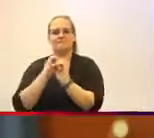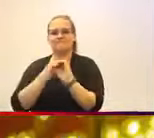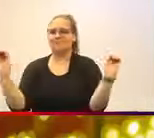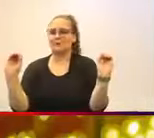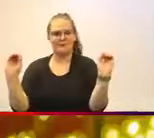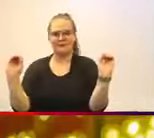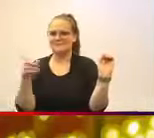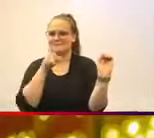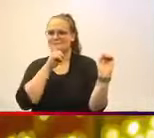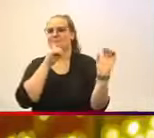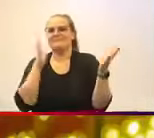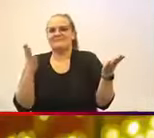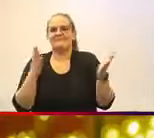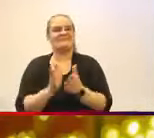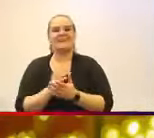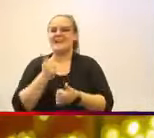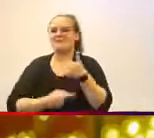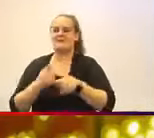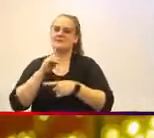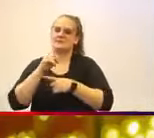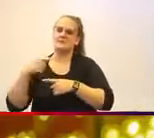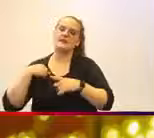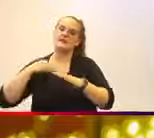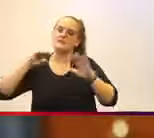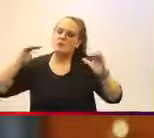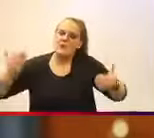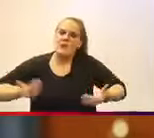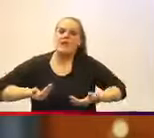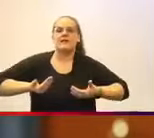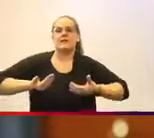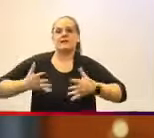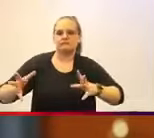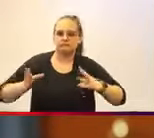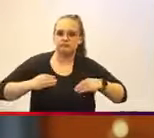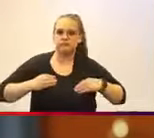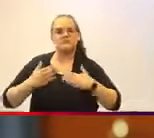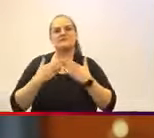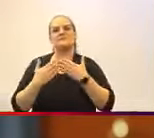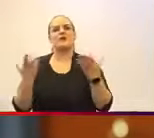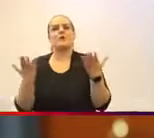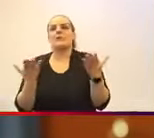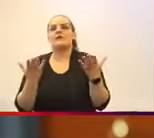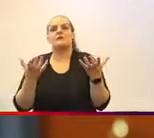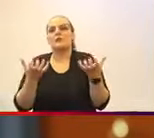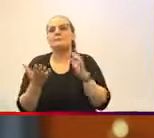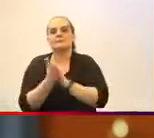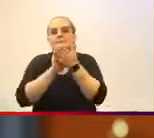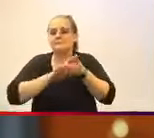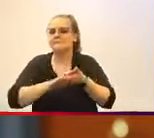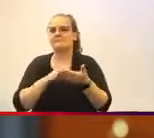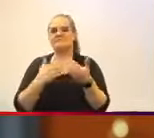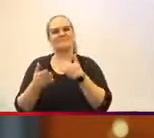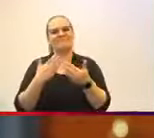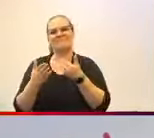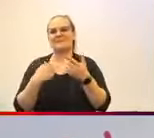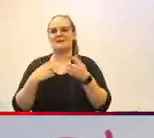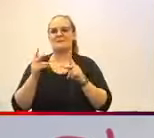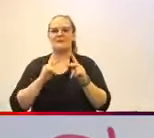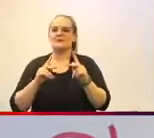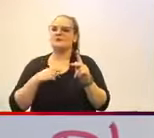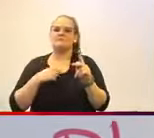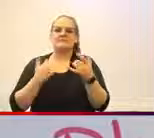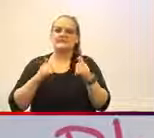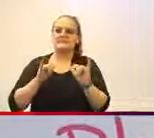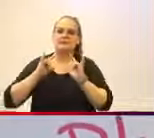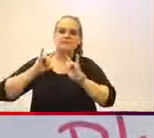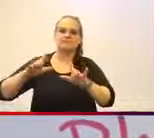everyone's just welcoming with open arms, and no matter what you want to be or anything, you're just welcome, and it's so nice.